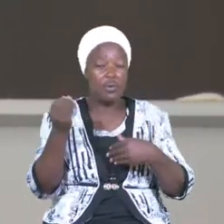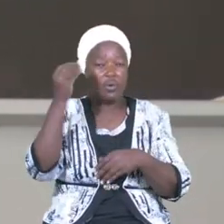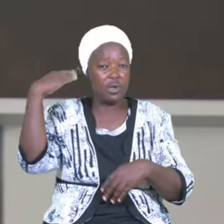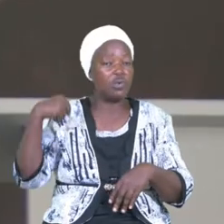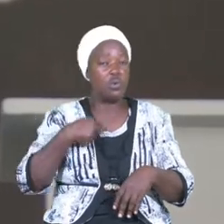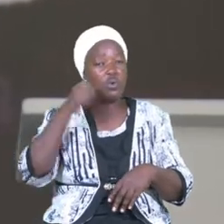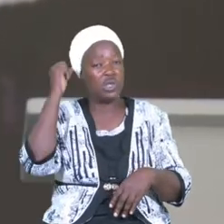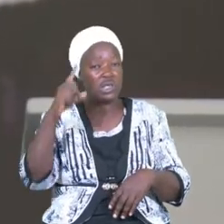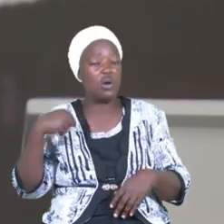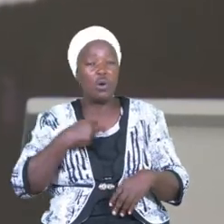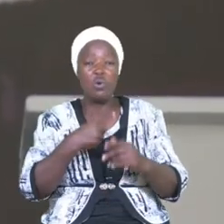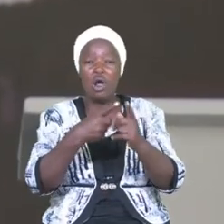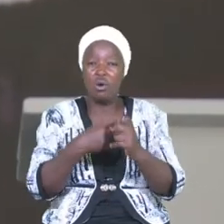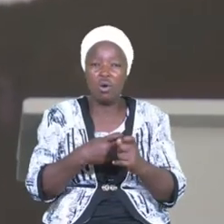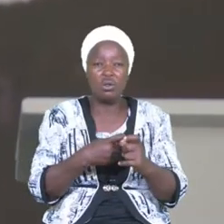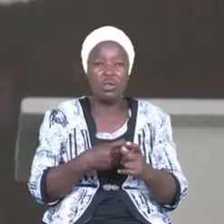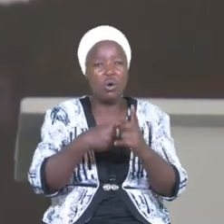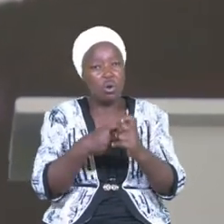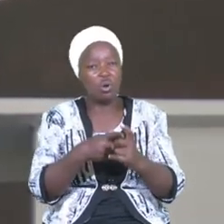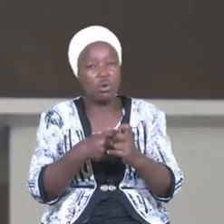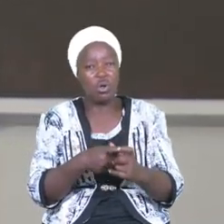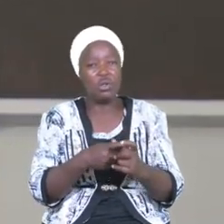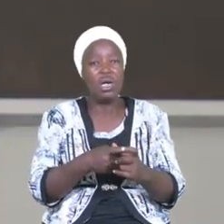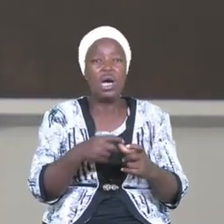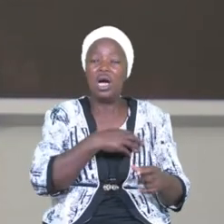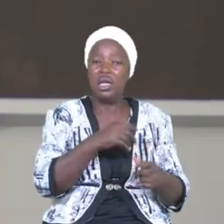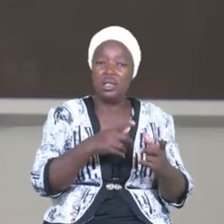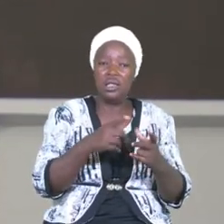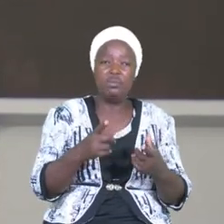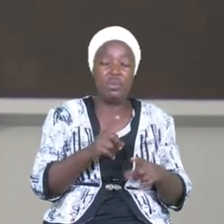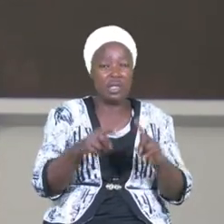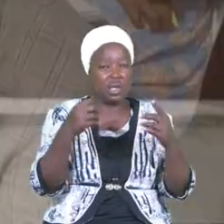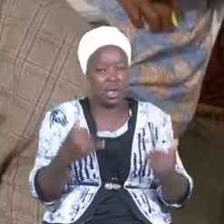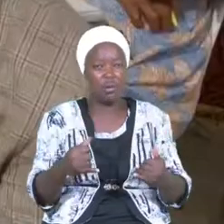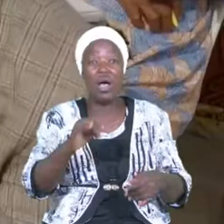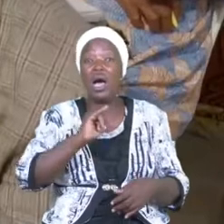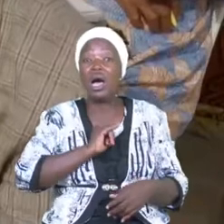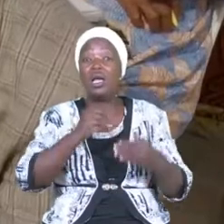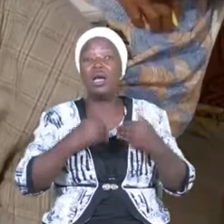whenever dangers and trials came. Now I have grace.